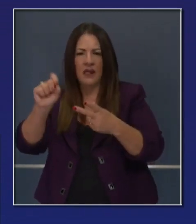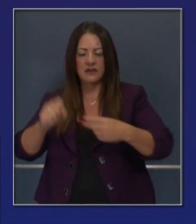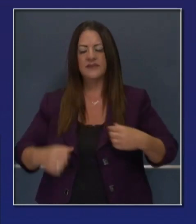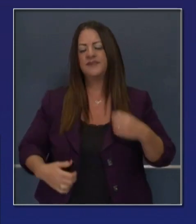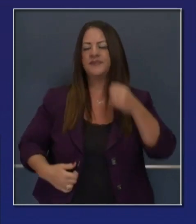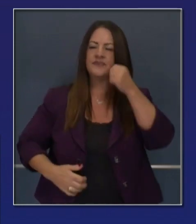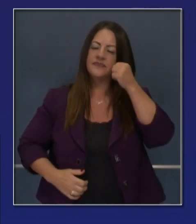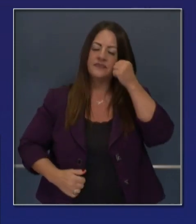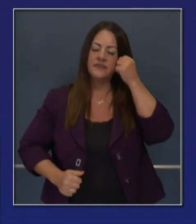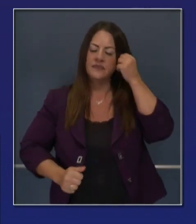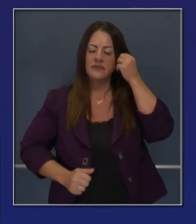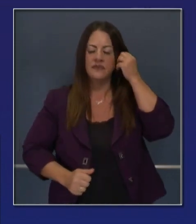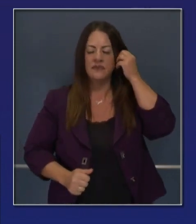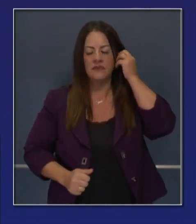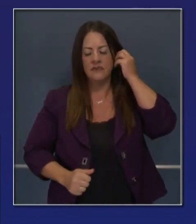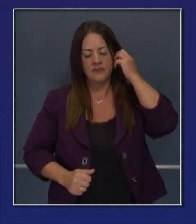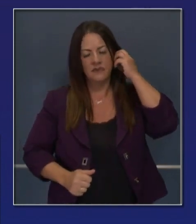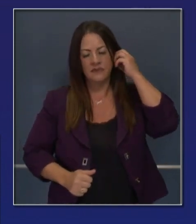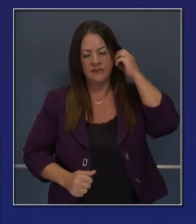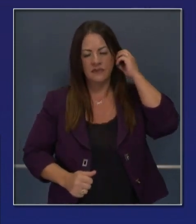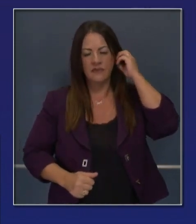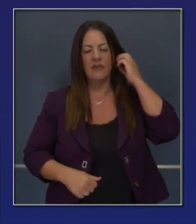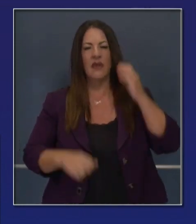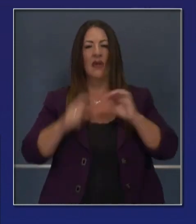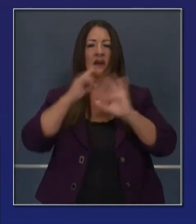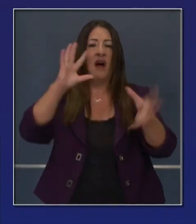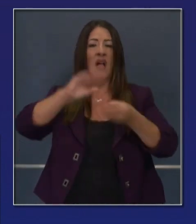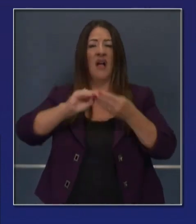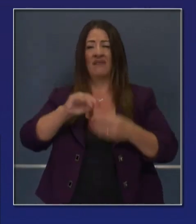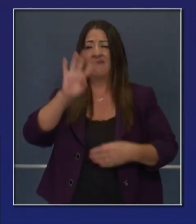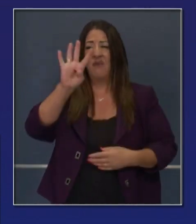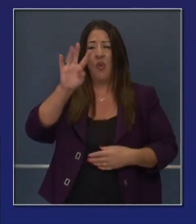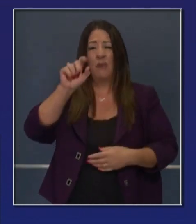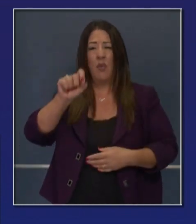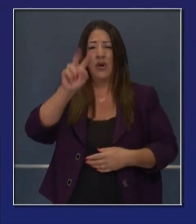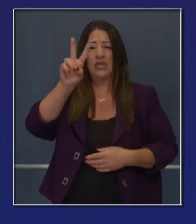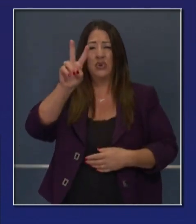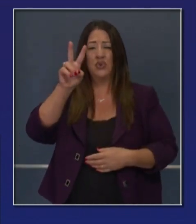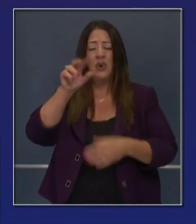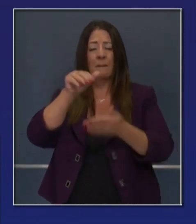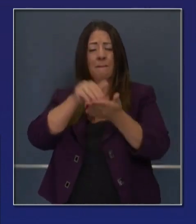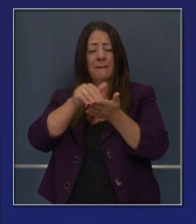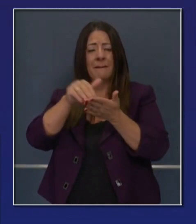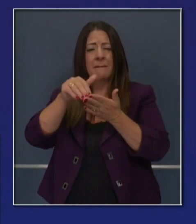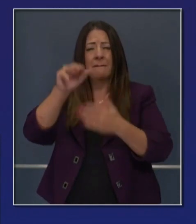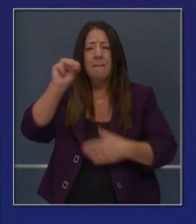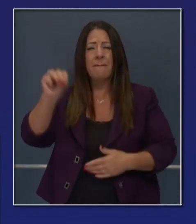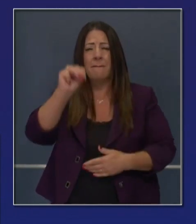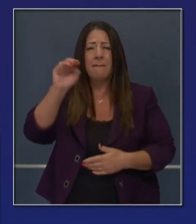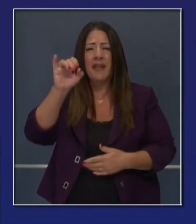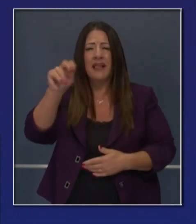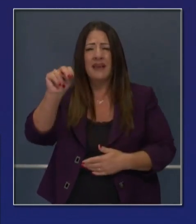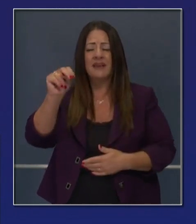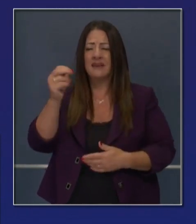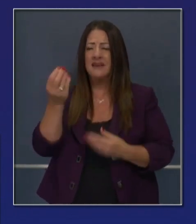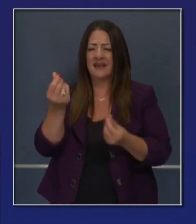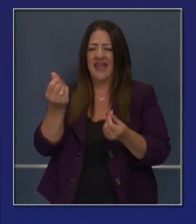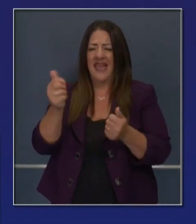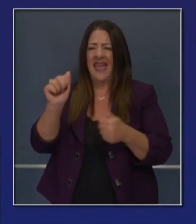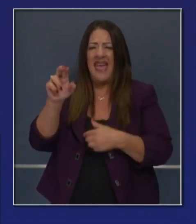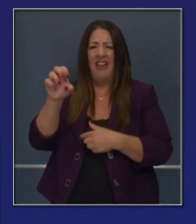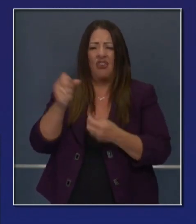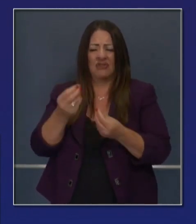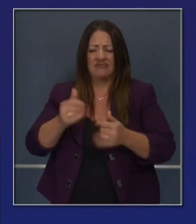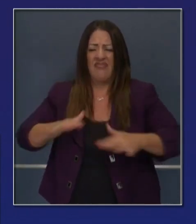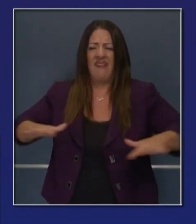wildfire season, 4.2 million acres have burned, 3.2 million just since August. We're currently